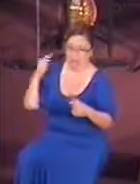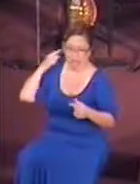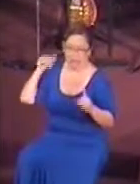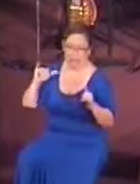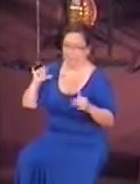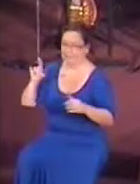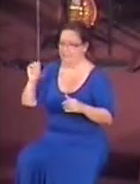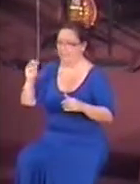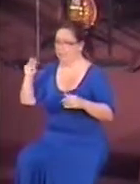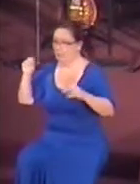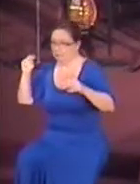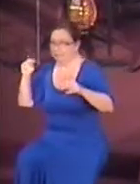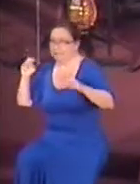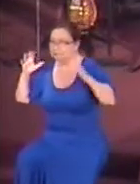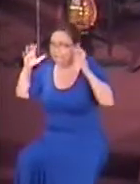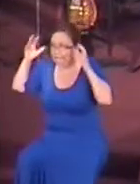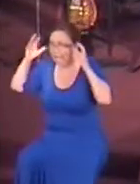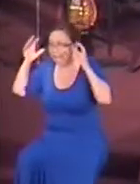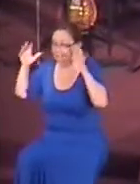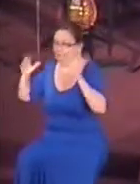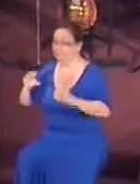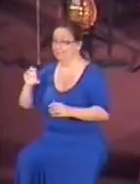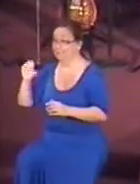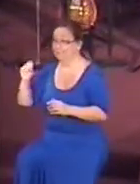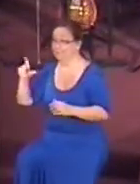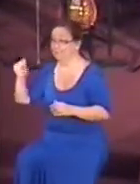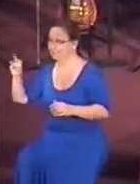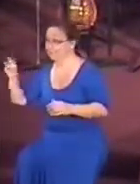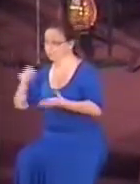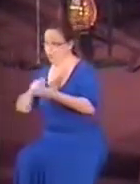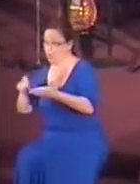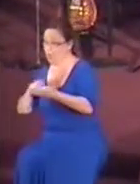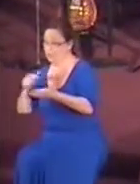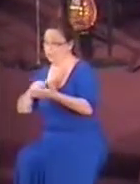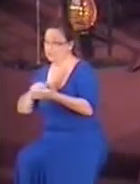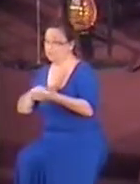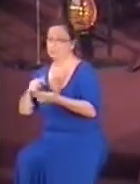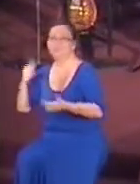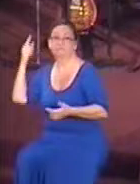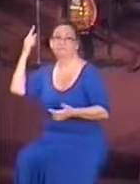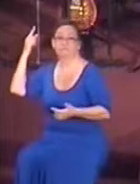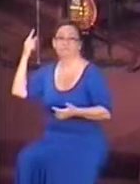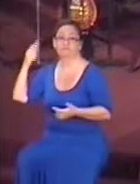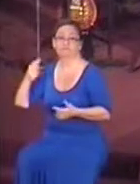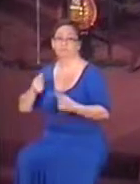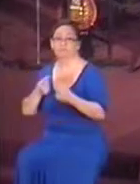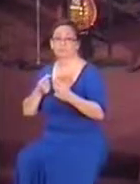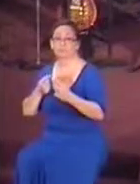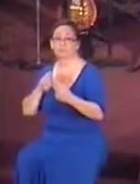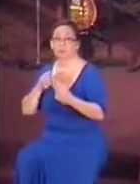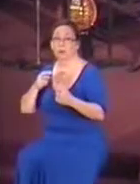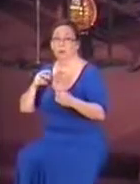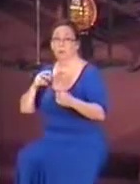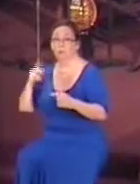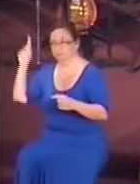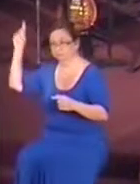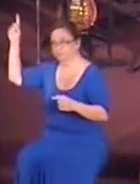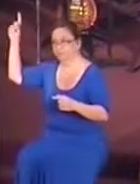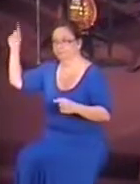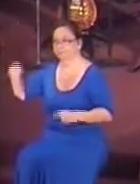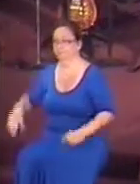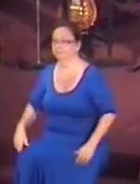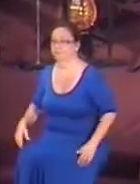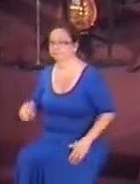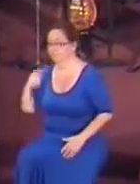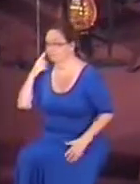what I mean? And so this is what C.S. Lewis writes from the perspective of a demon. But you can worry him with the